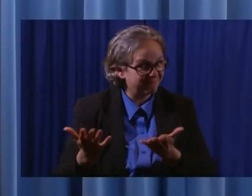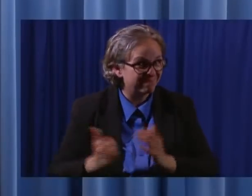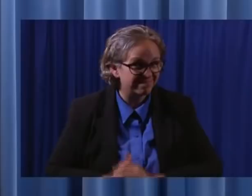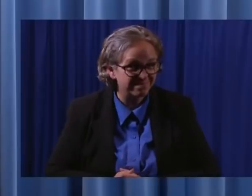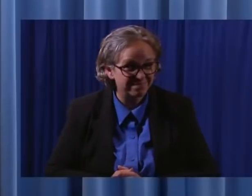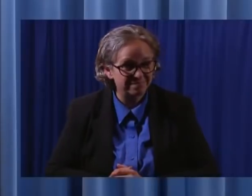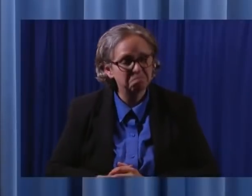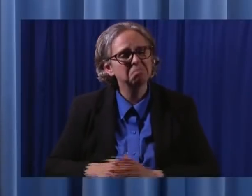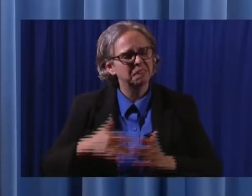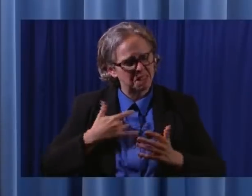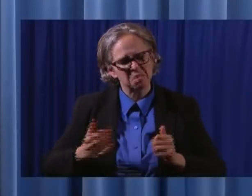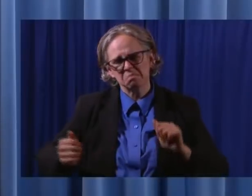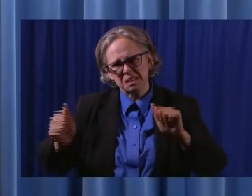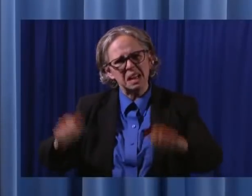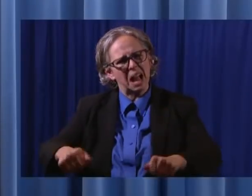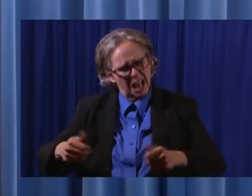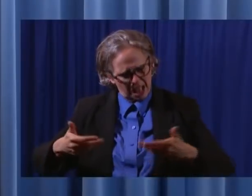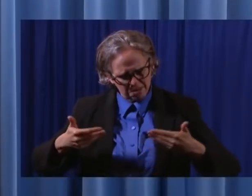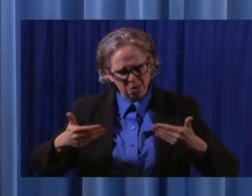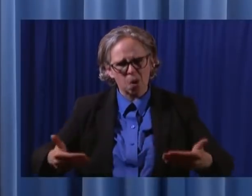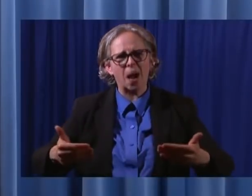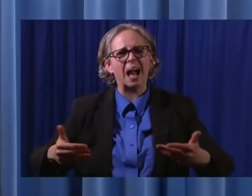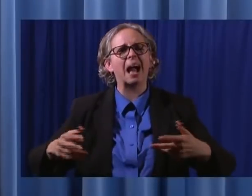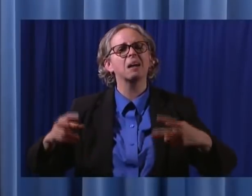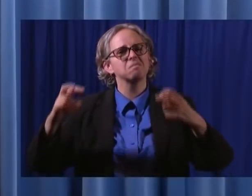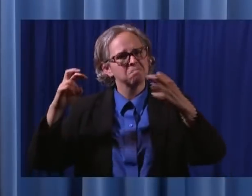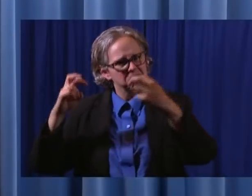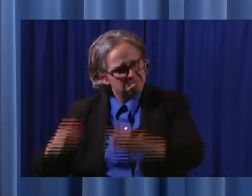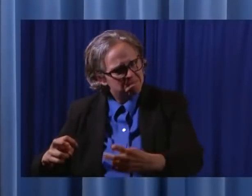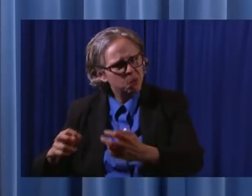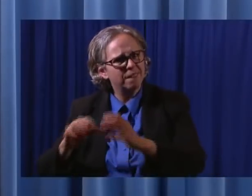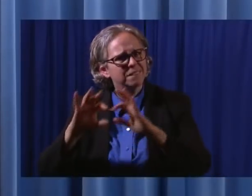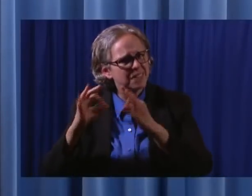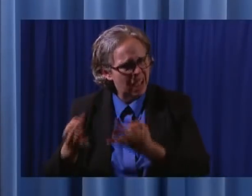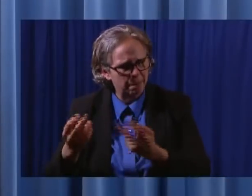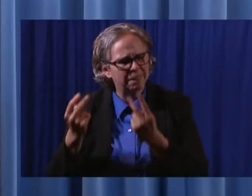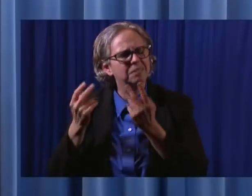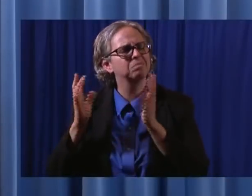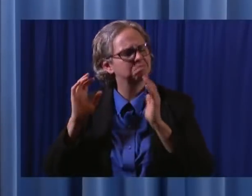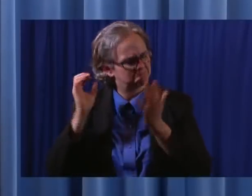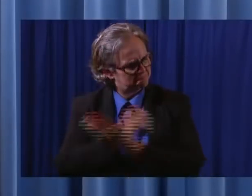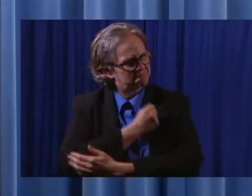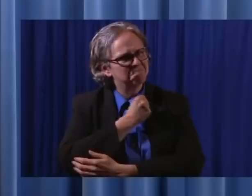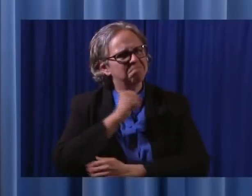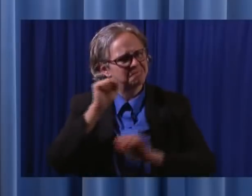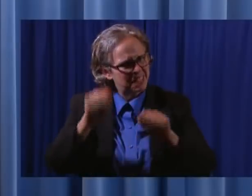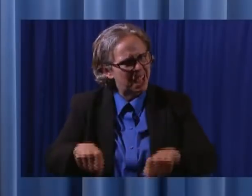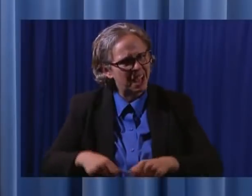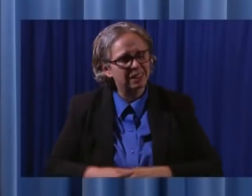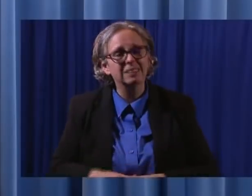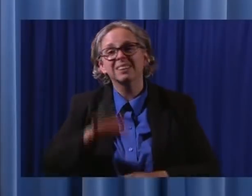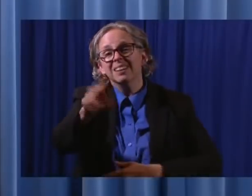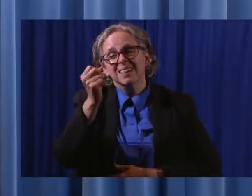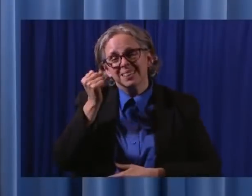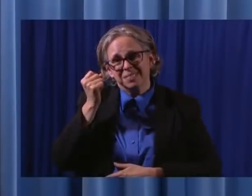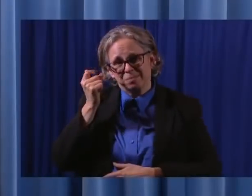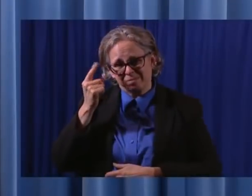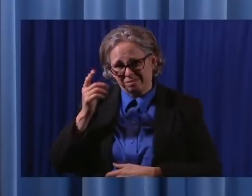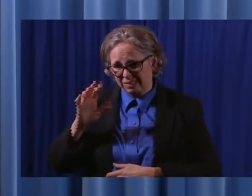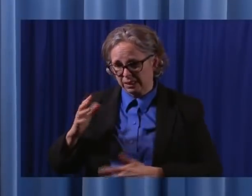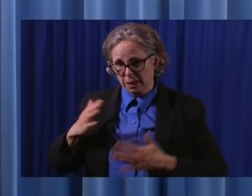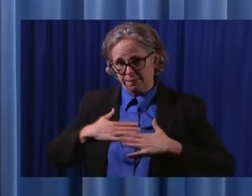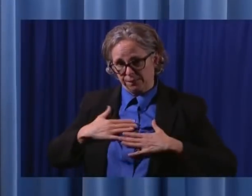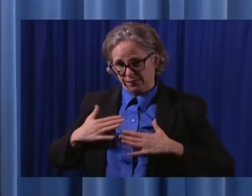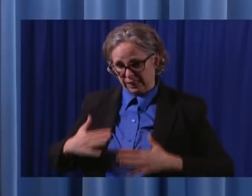can fully understand, is just very, very important to their loved one, and their well-being, their physical well-being, their